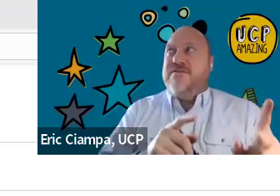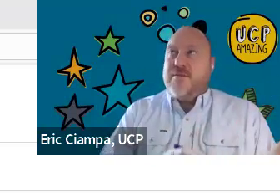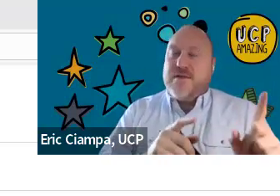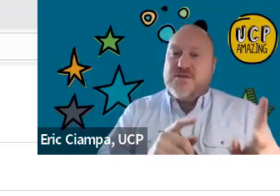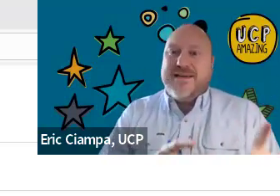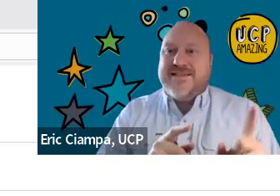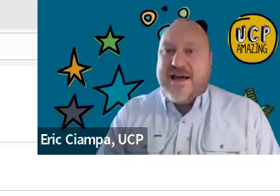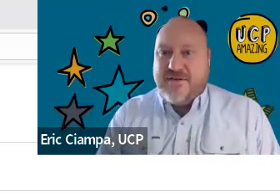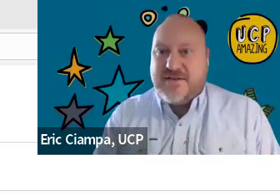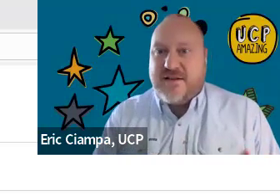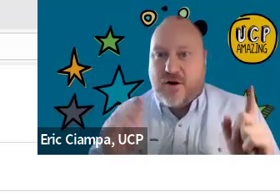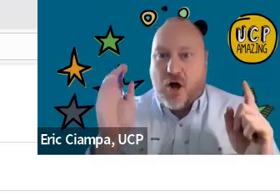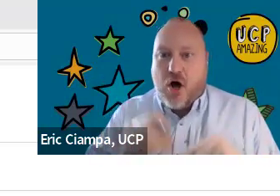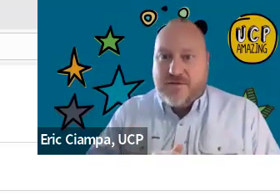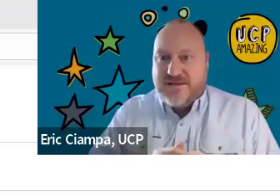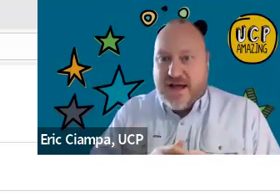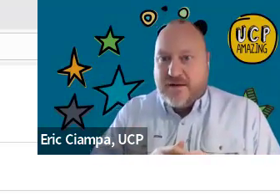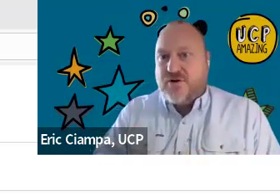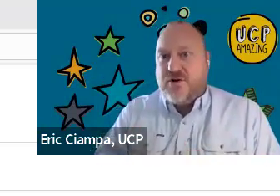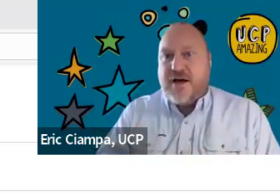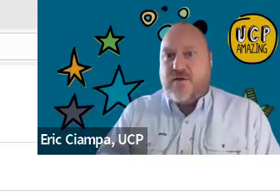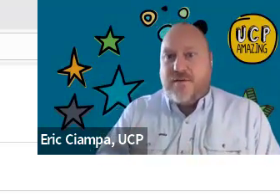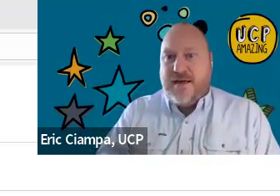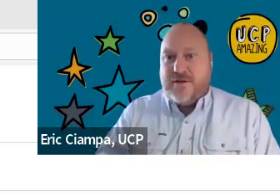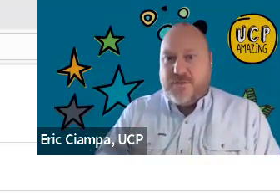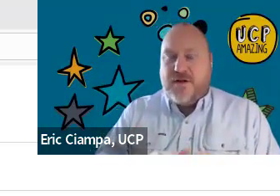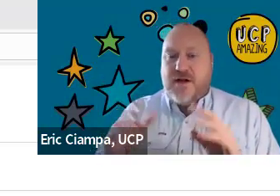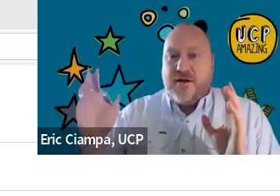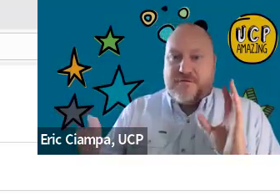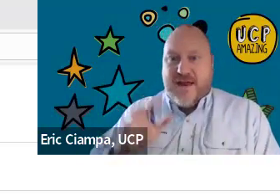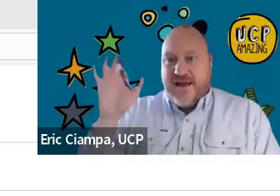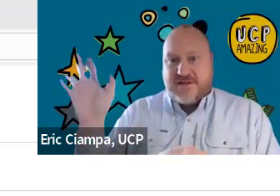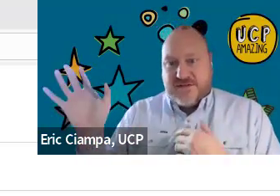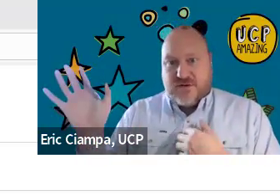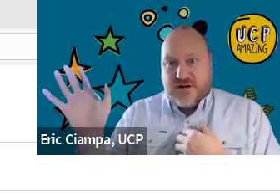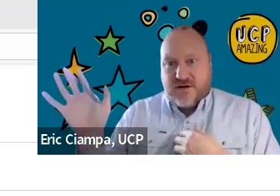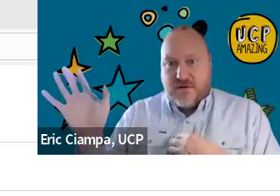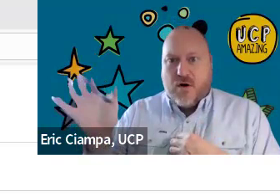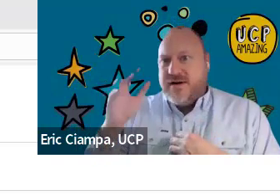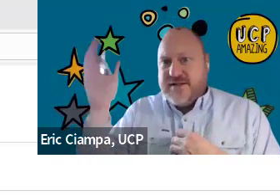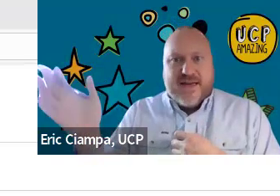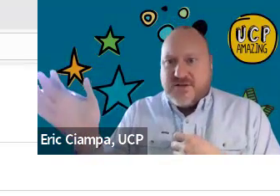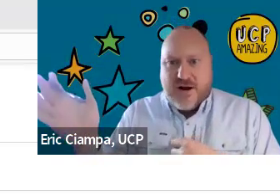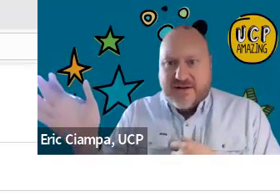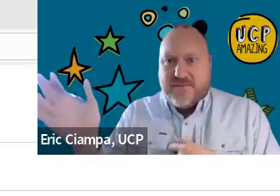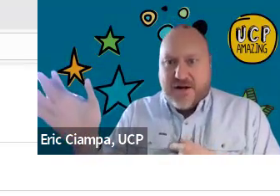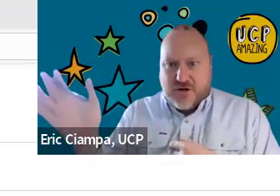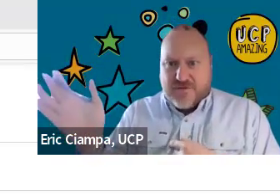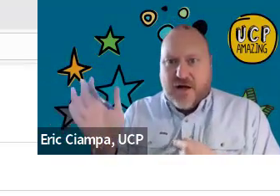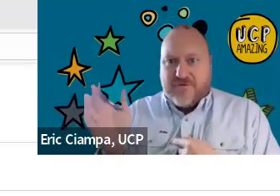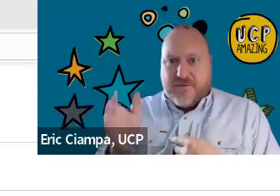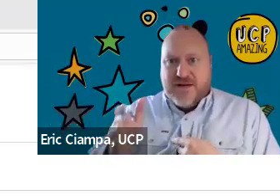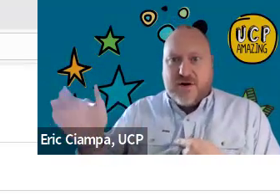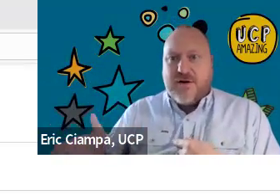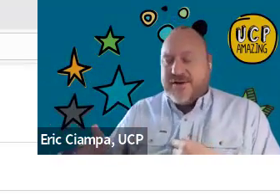the end of February, the 27th, to clear all of these items, or you're not QIP eligible for that next fiscal year, or until it gets corrected. I'm not